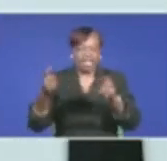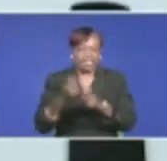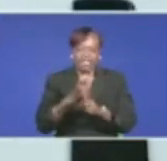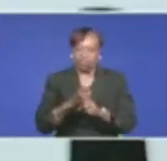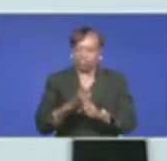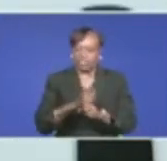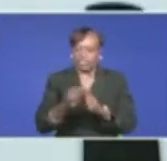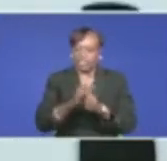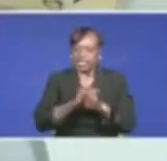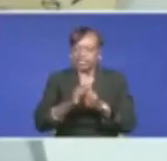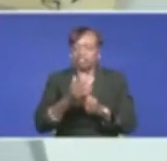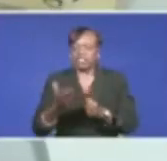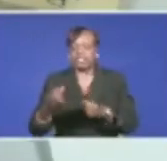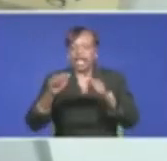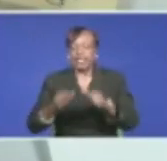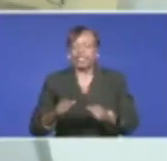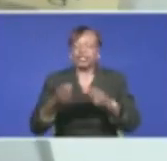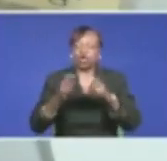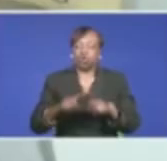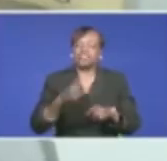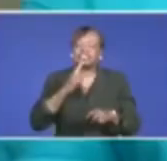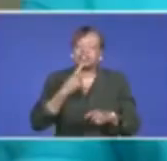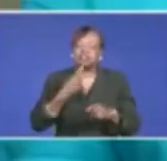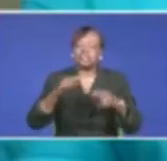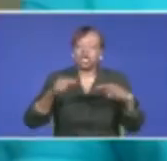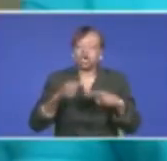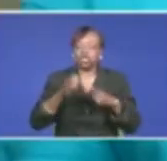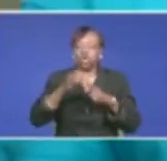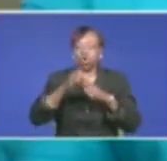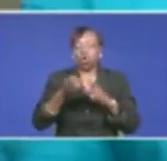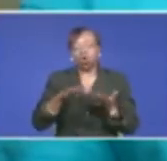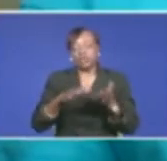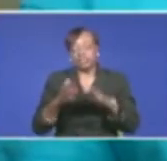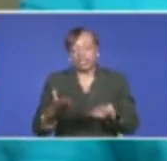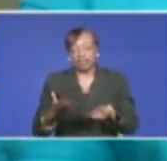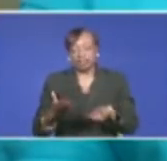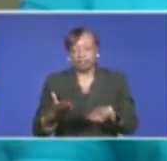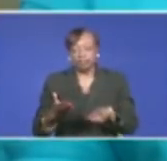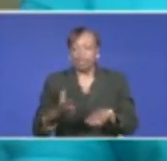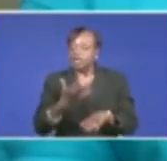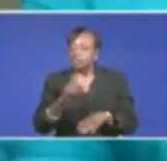shanks capable of causing serious injuries or death. We